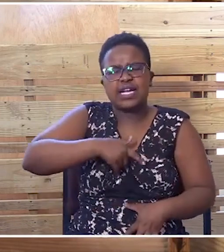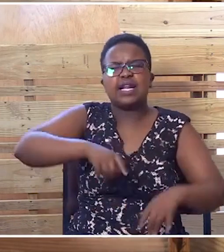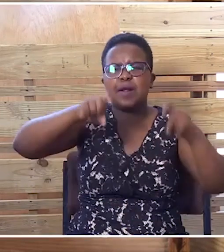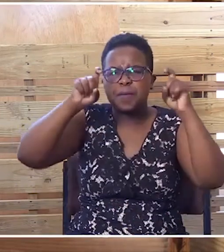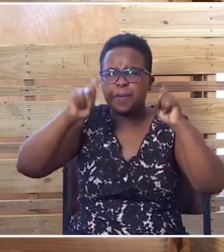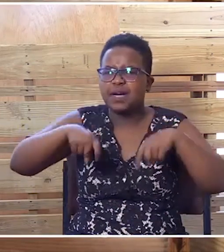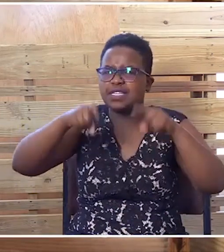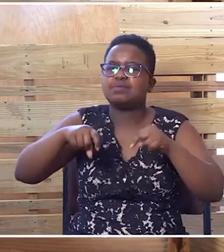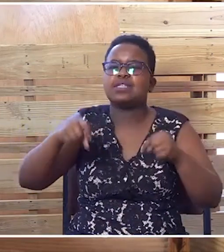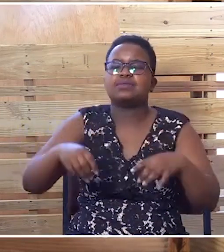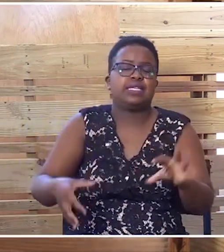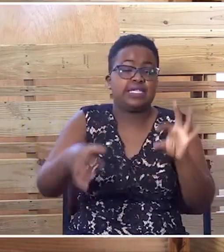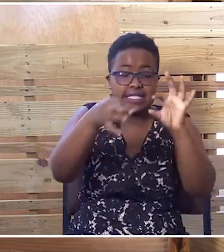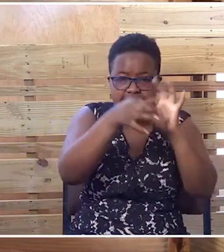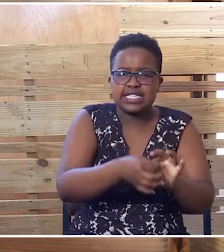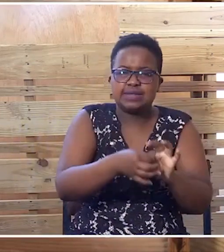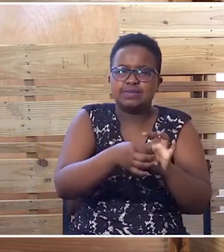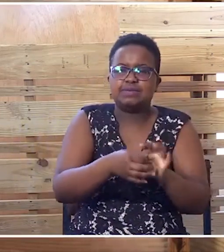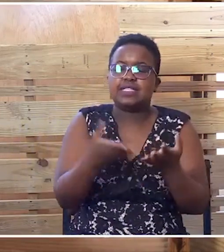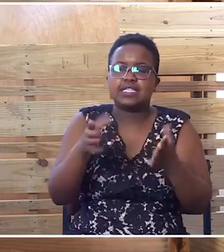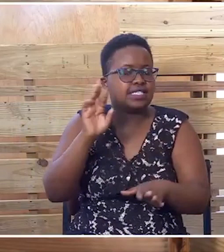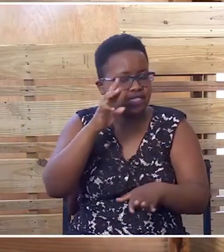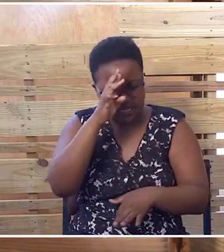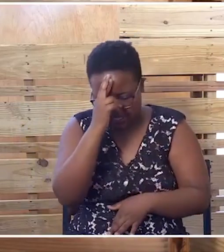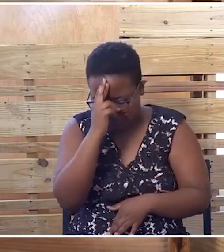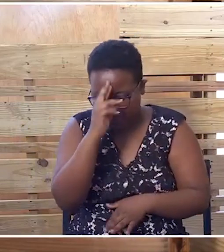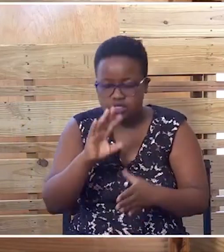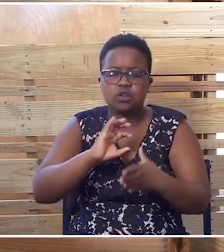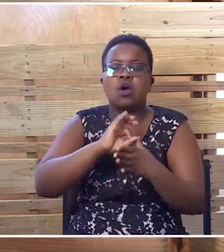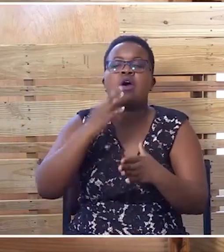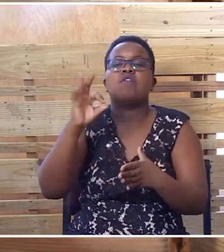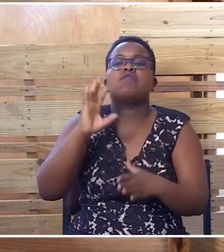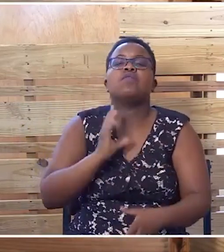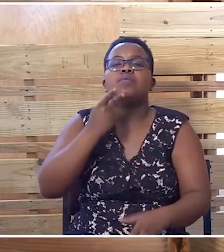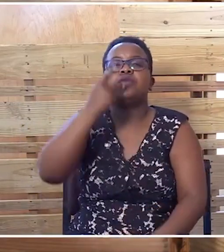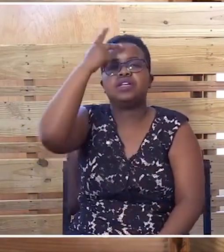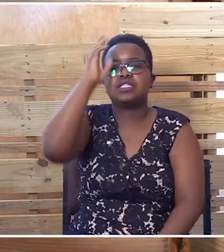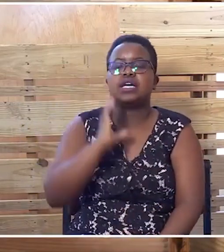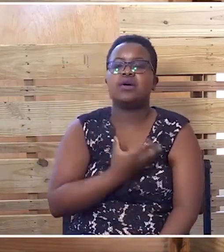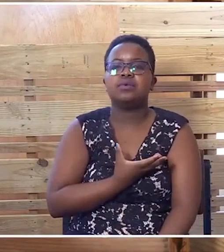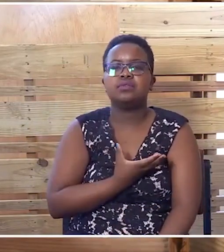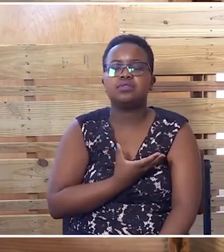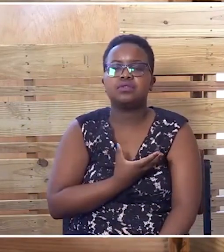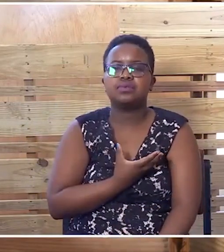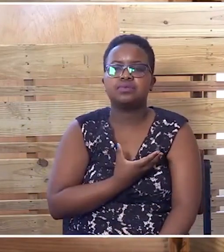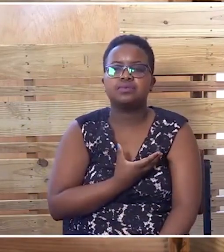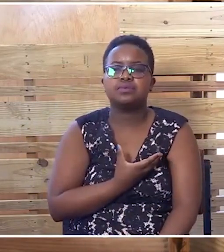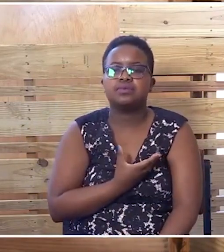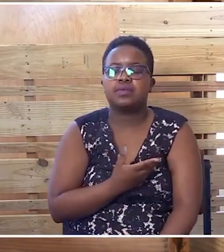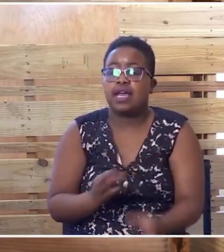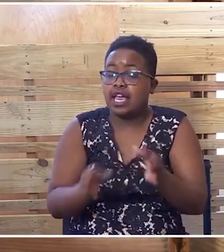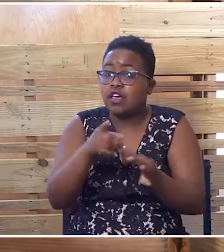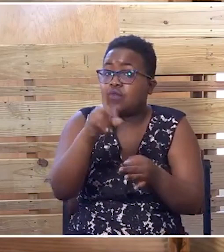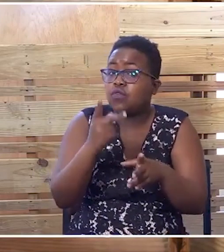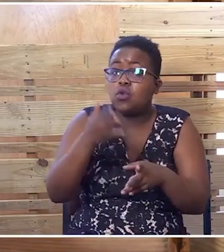to attach that in our respect to our parents. And so if you do not honor your parents, you do not respect them,